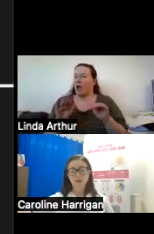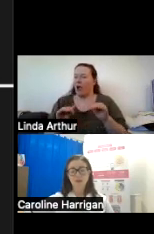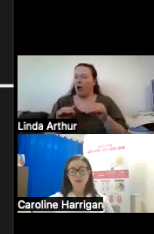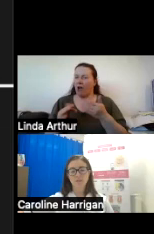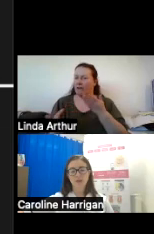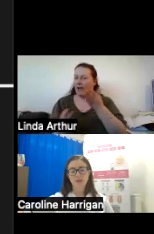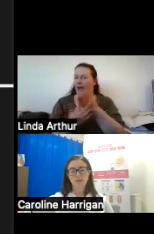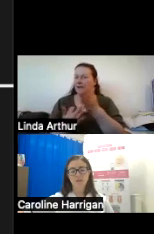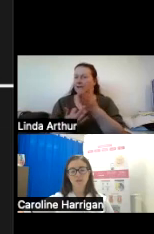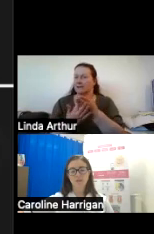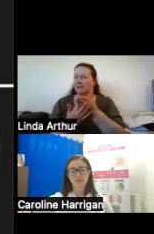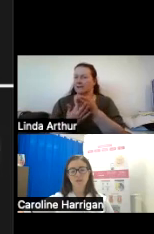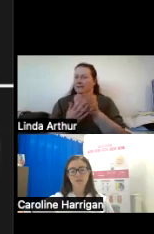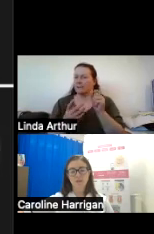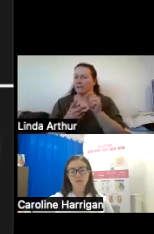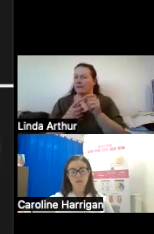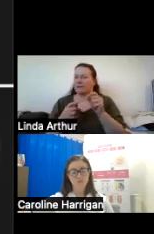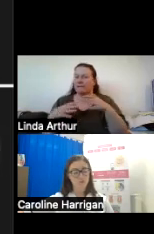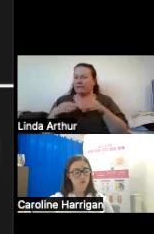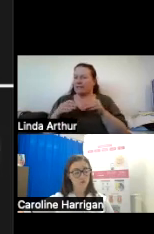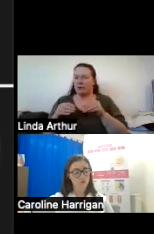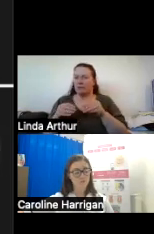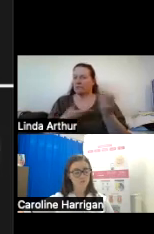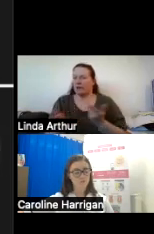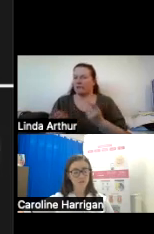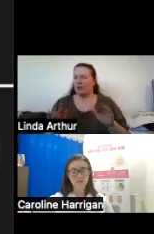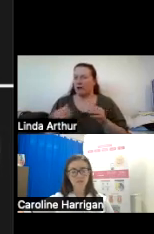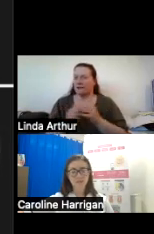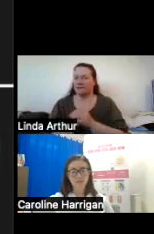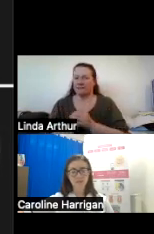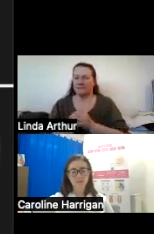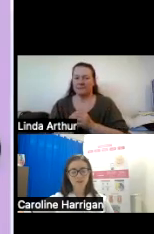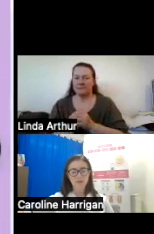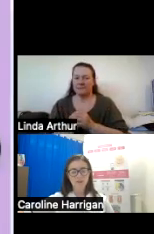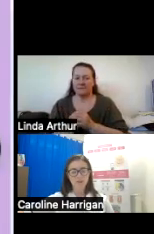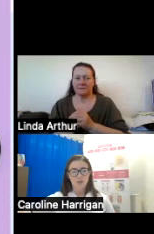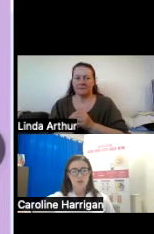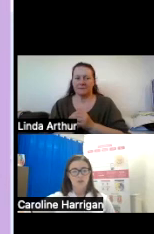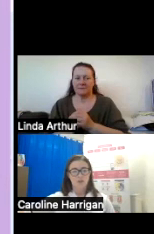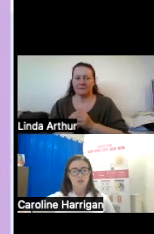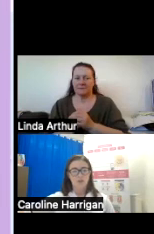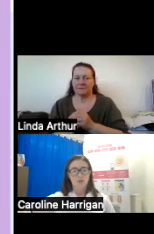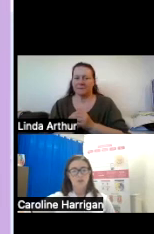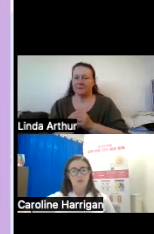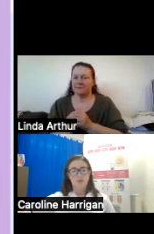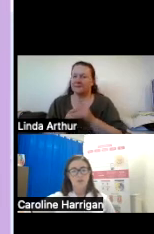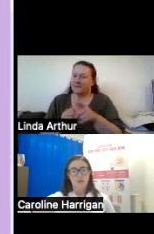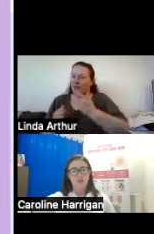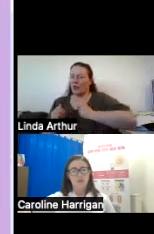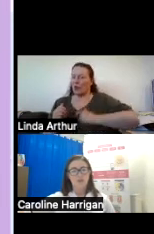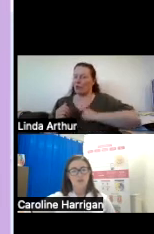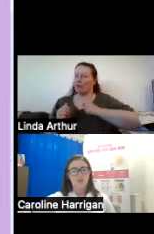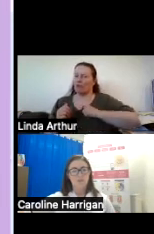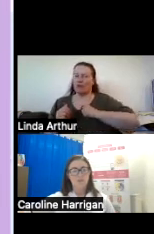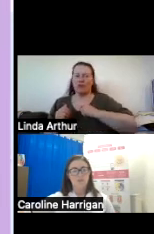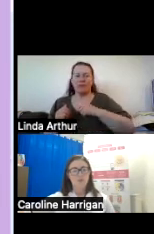access this the pelvic health physiotherapy service? So next slide there. So the role of a pelvic